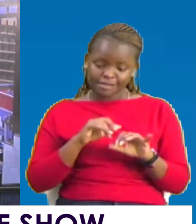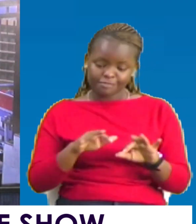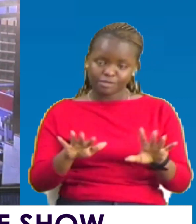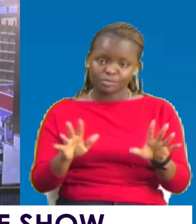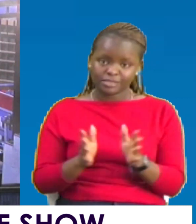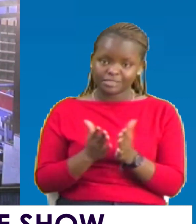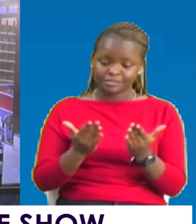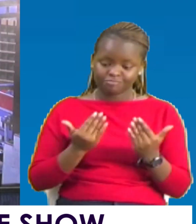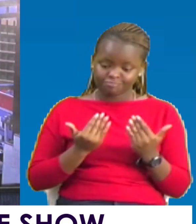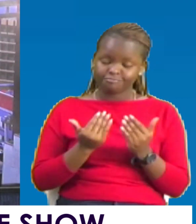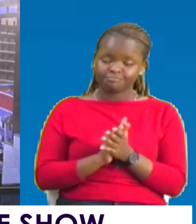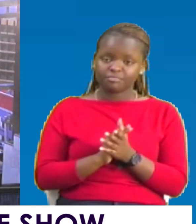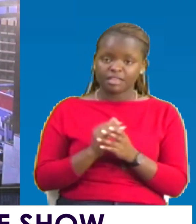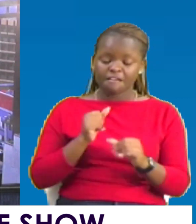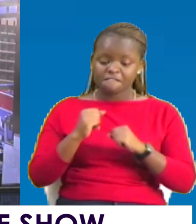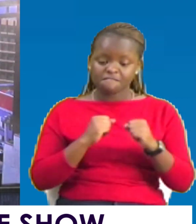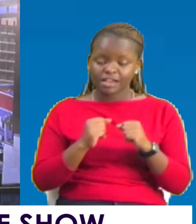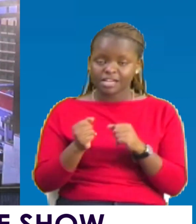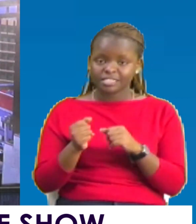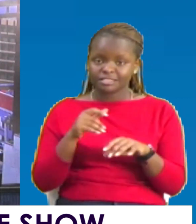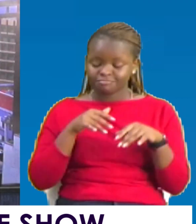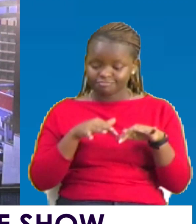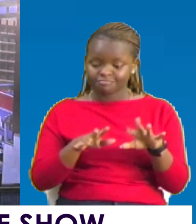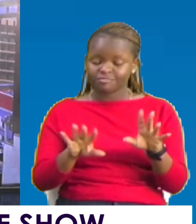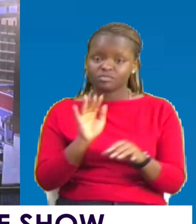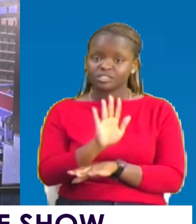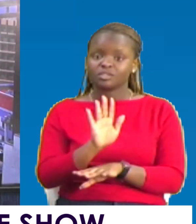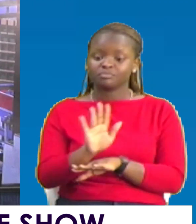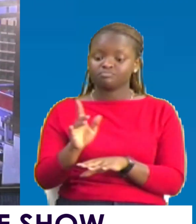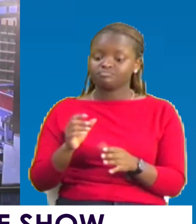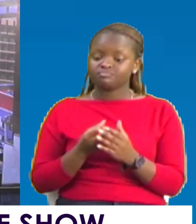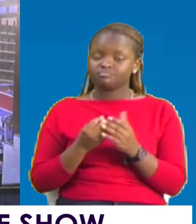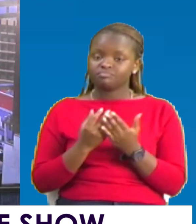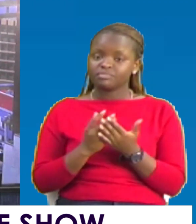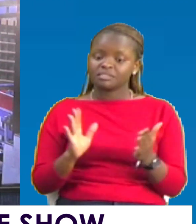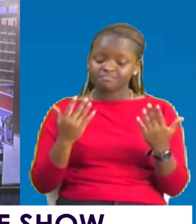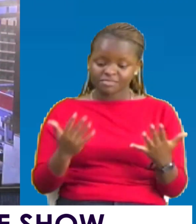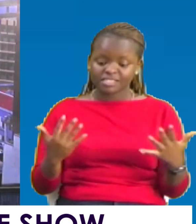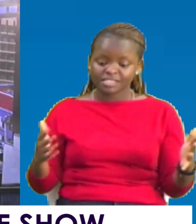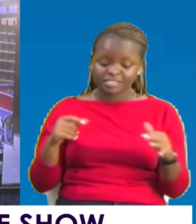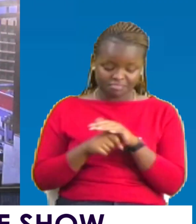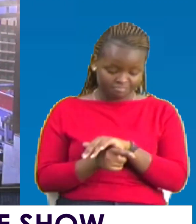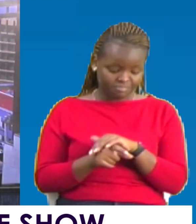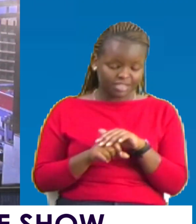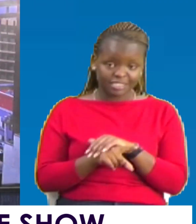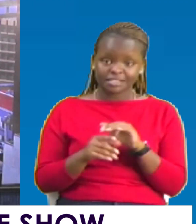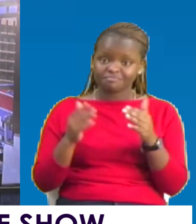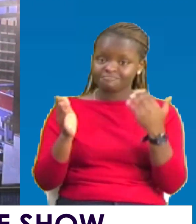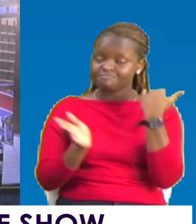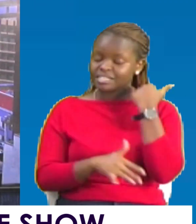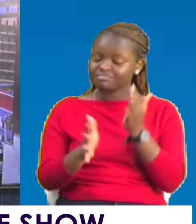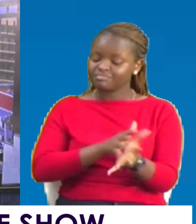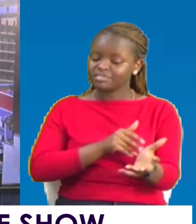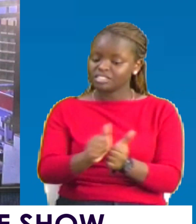Let nothing fight your networking. Some of those things that can be planted so badly and destroy your future as a